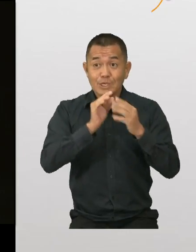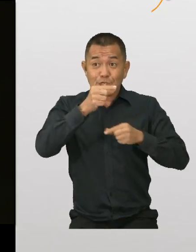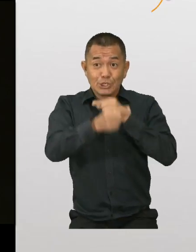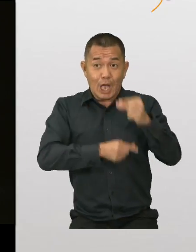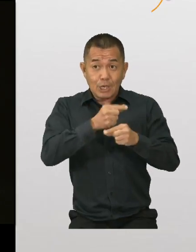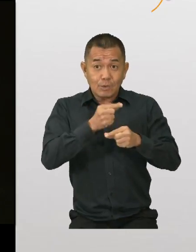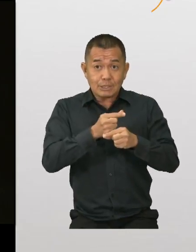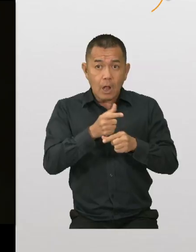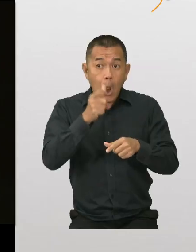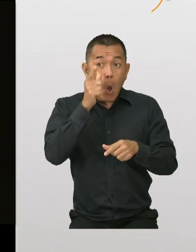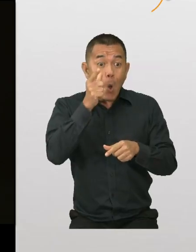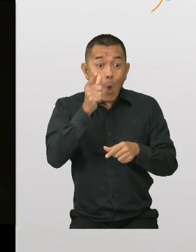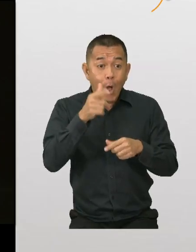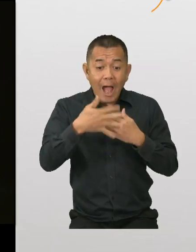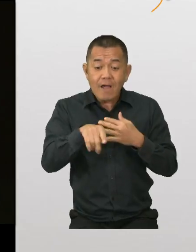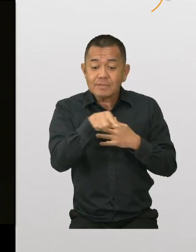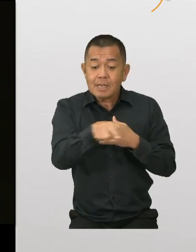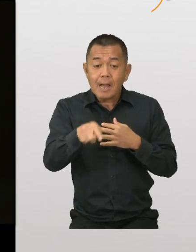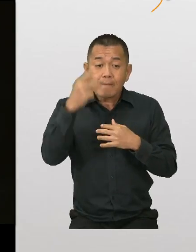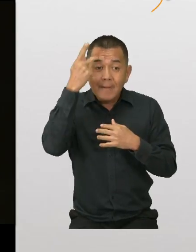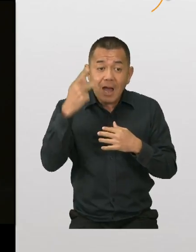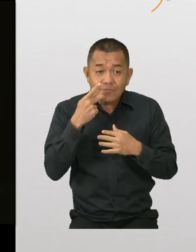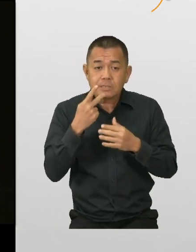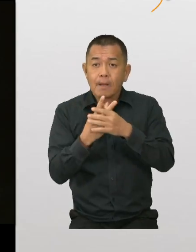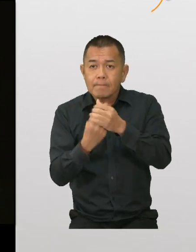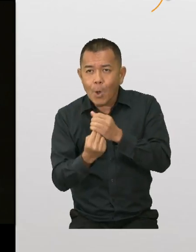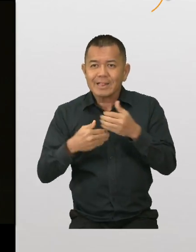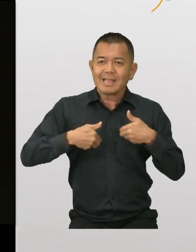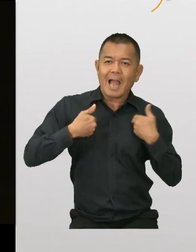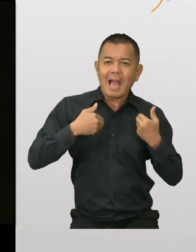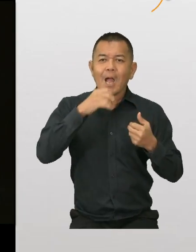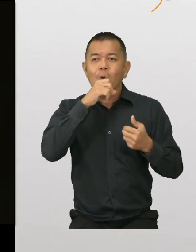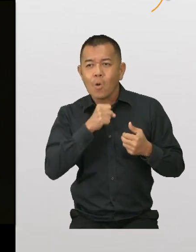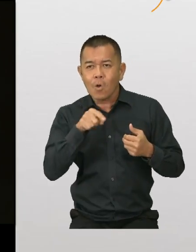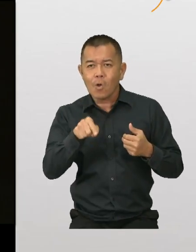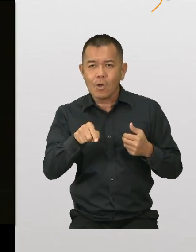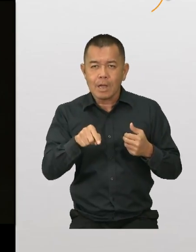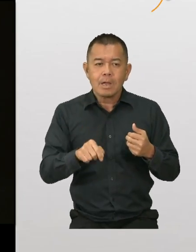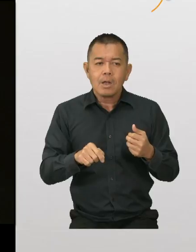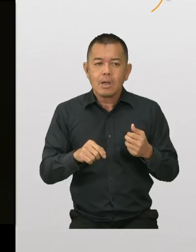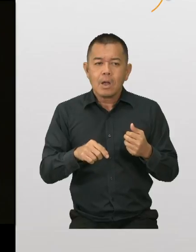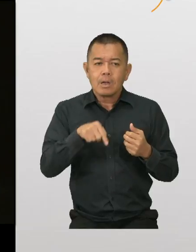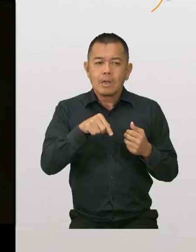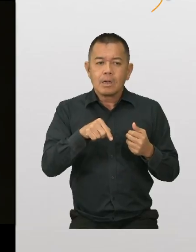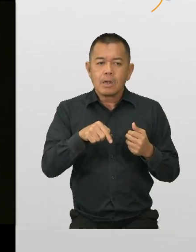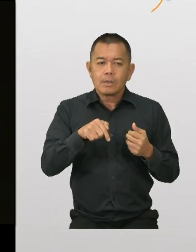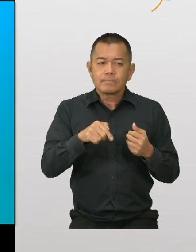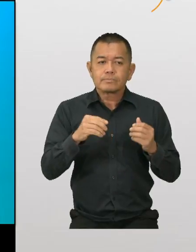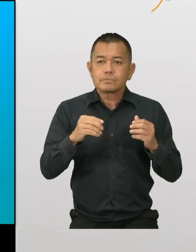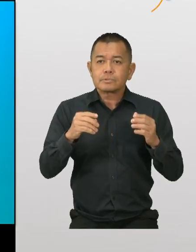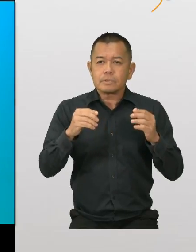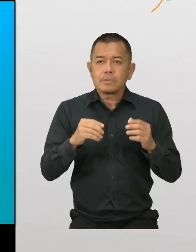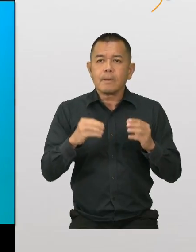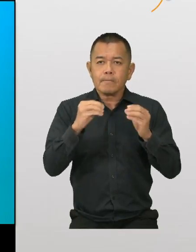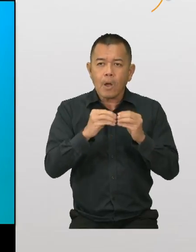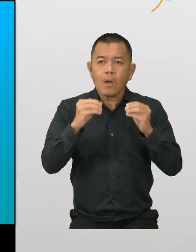their parents, both the young and the old. With an aging population, more families will be in this situation, and already more families